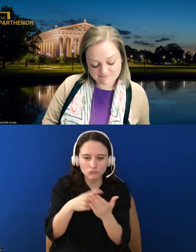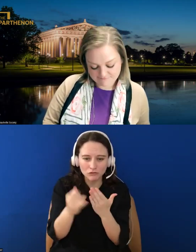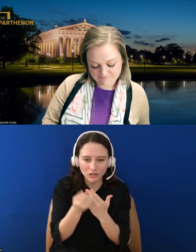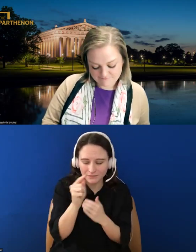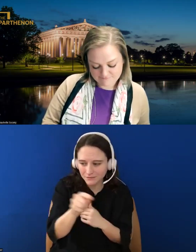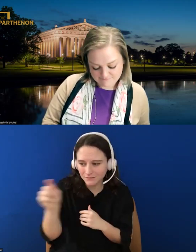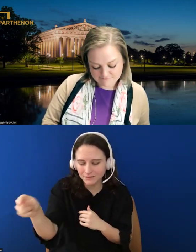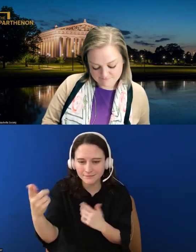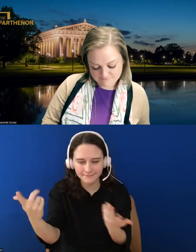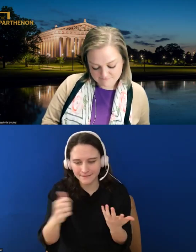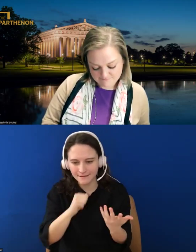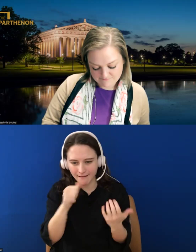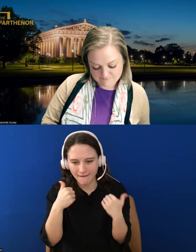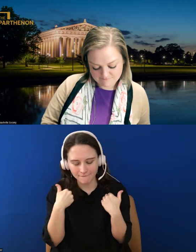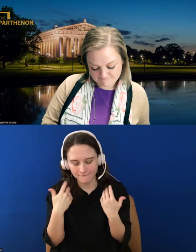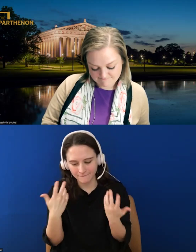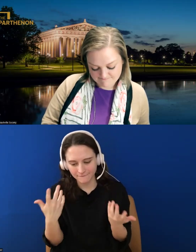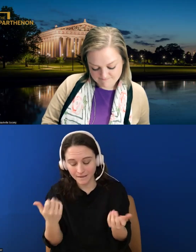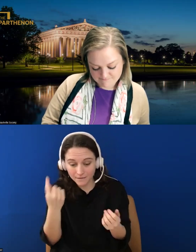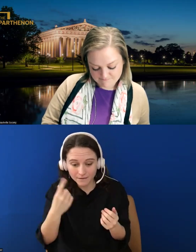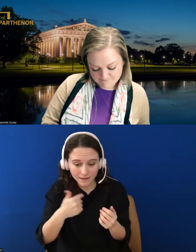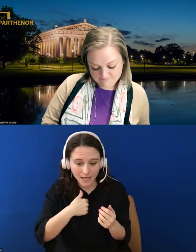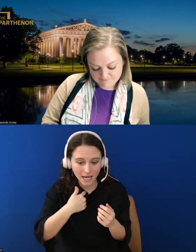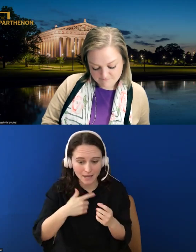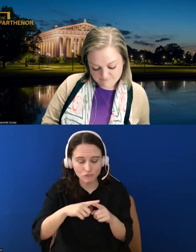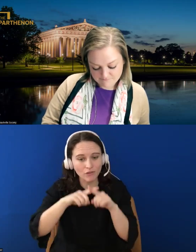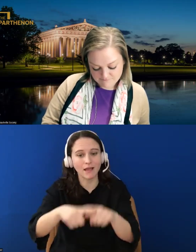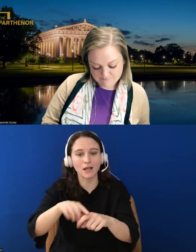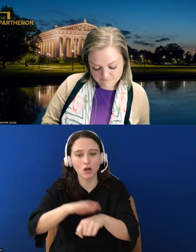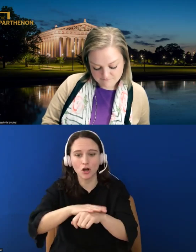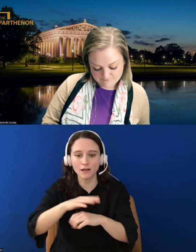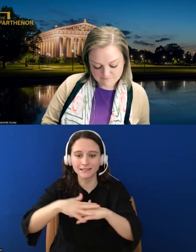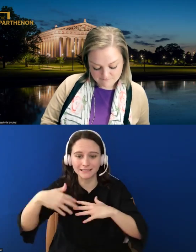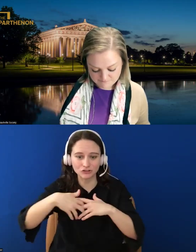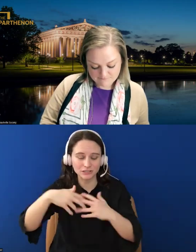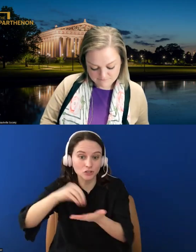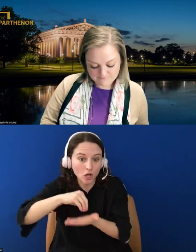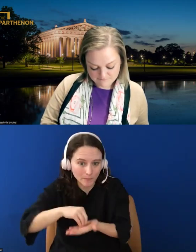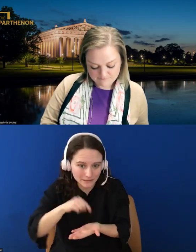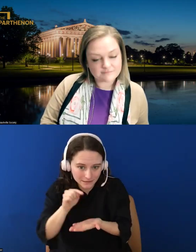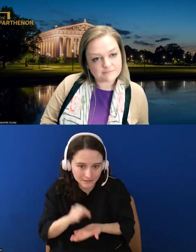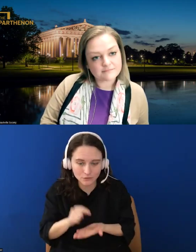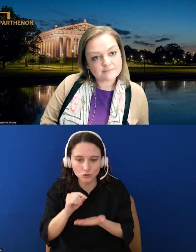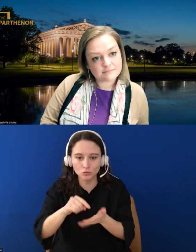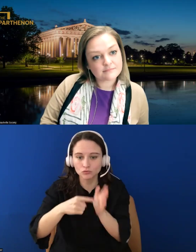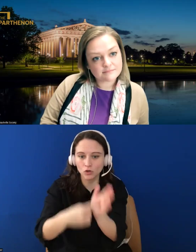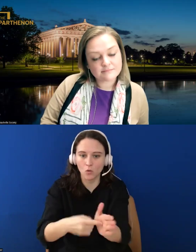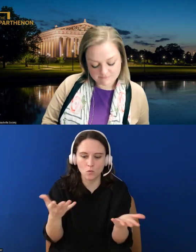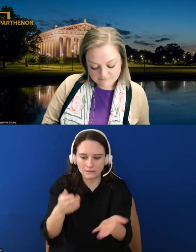So we don't have, I'm relying on indigenous documents to rebuild the history